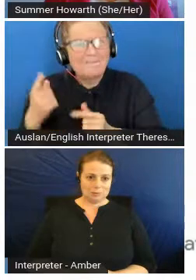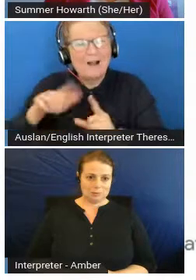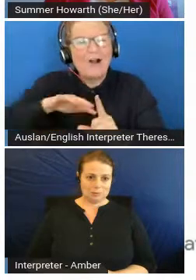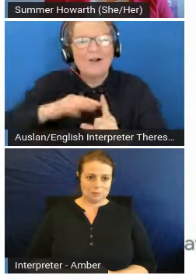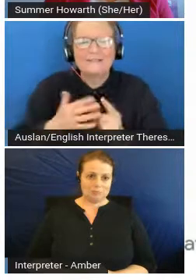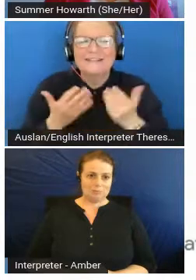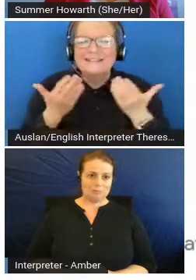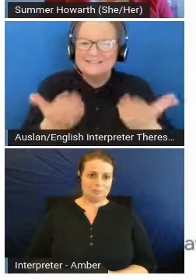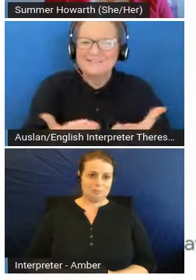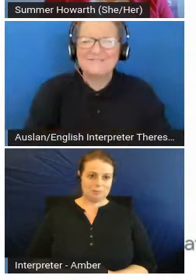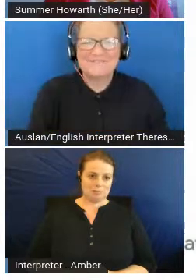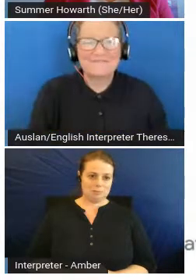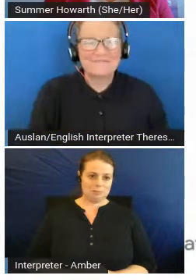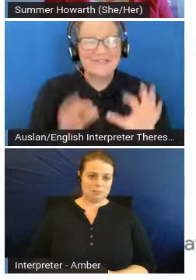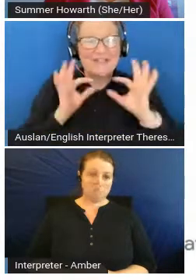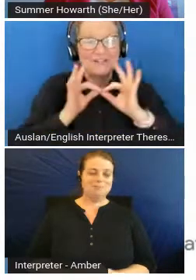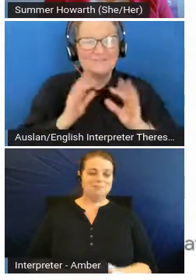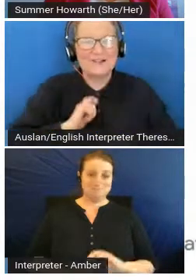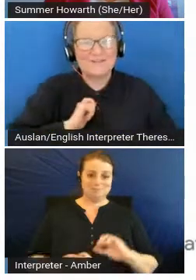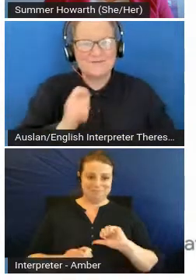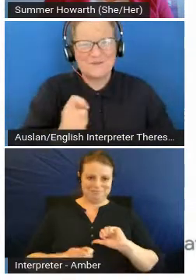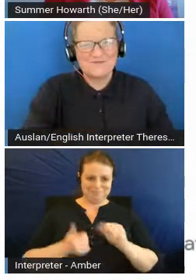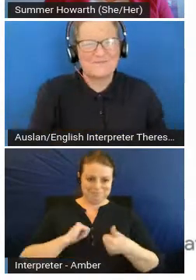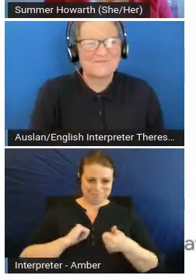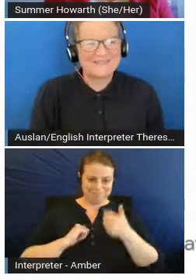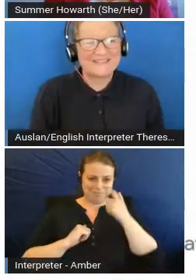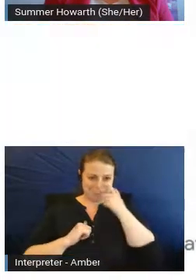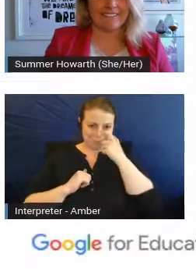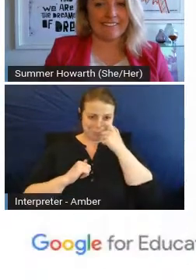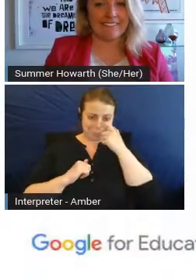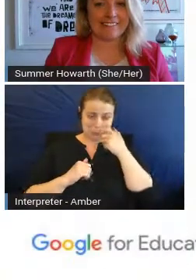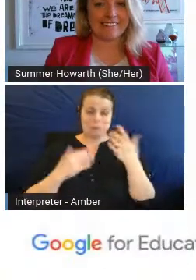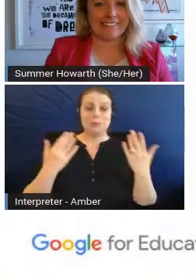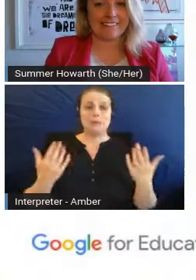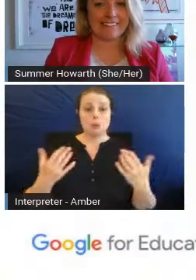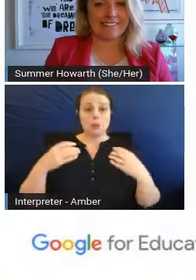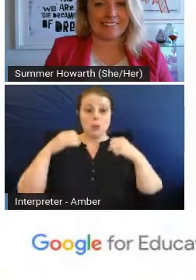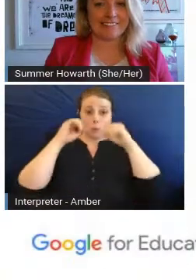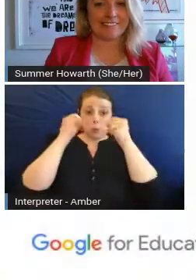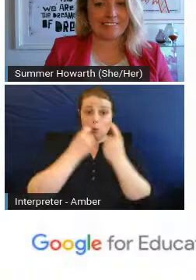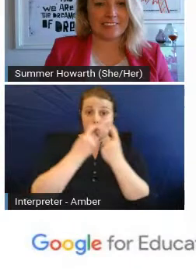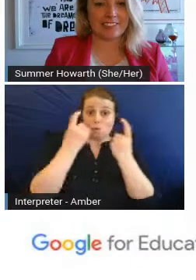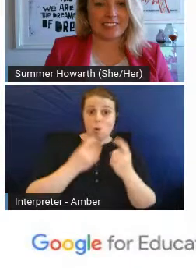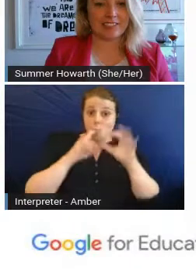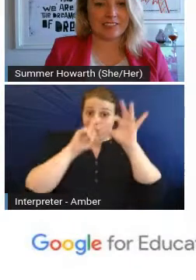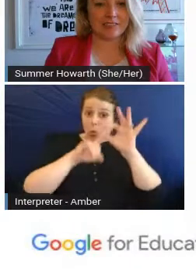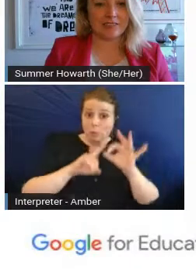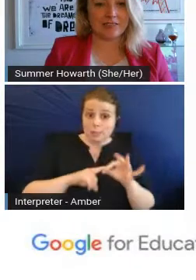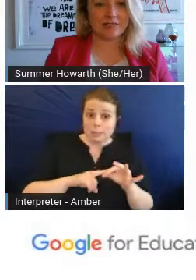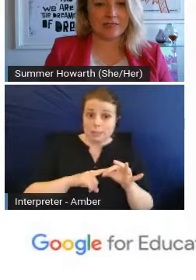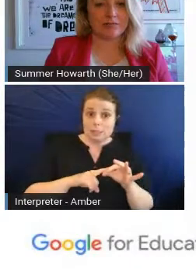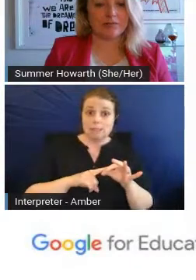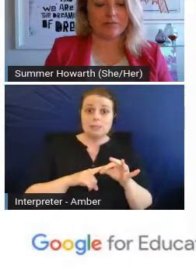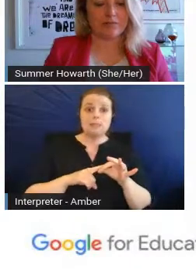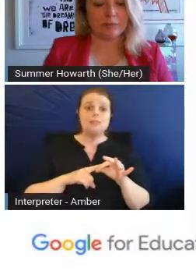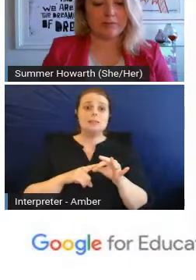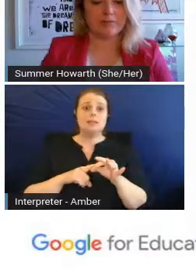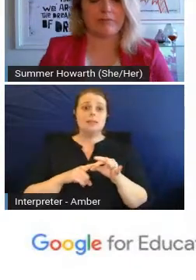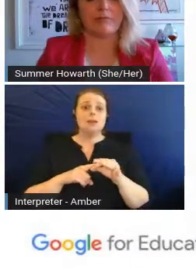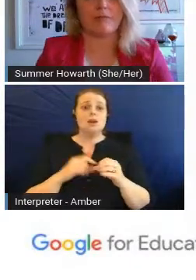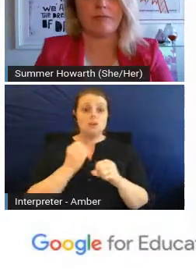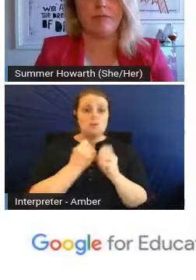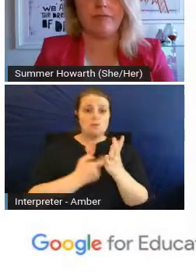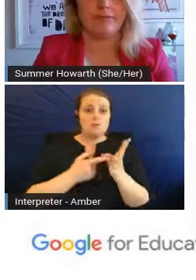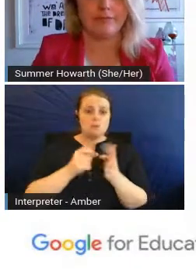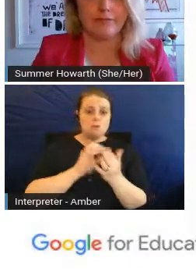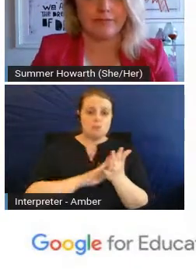it's good. Yeah. So Google Form quizzes, graphic organizers, jigsaw activities in Google Meet breakout rooms,